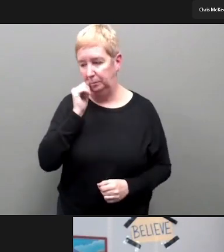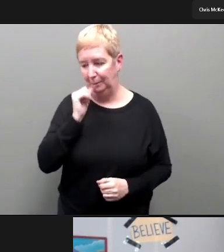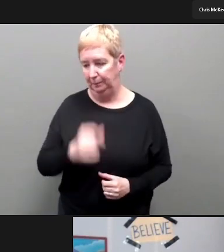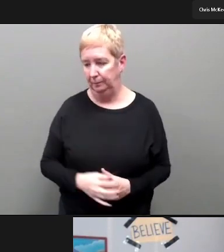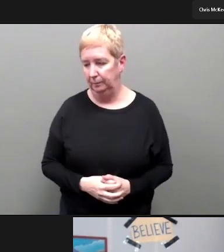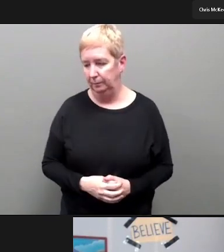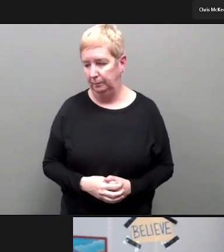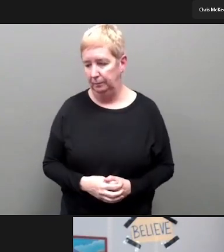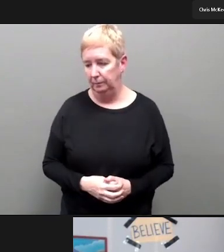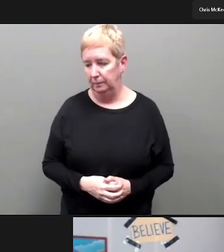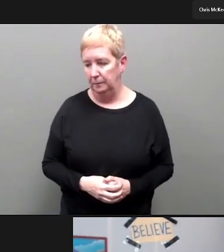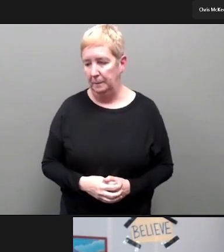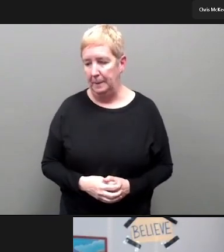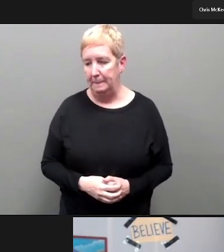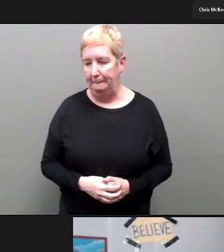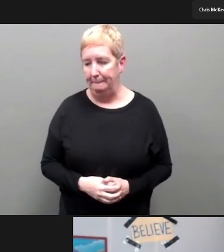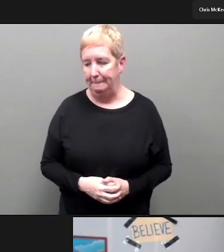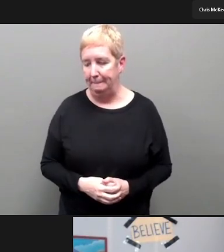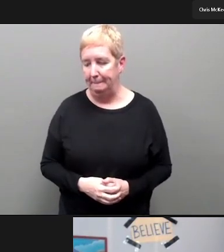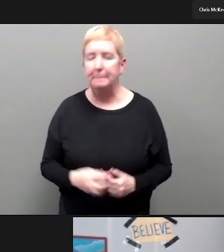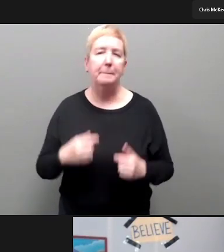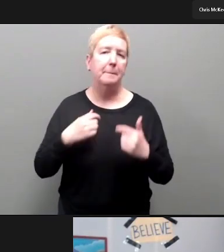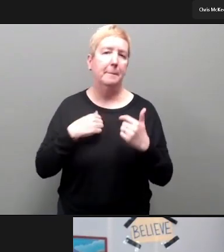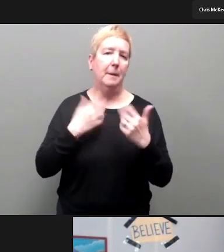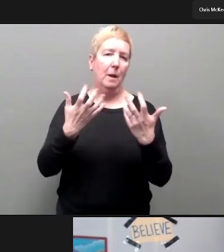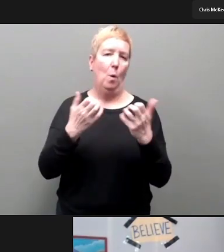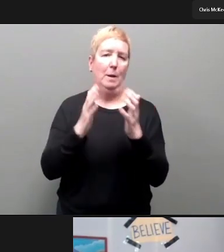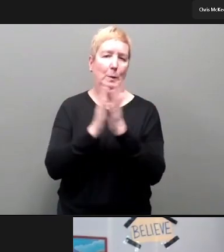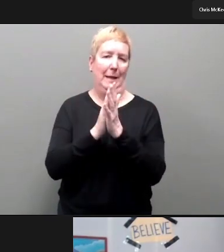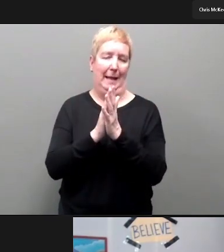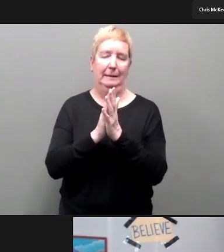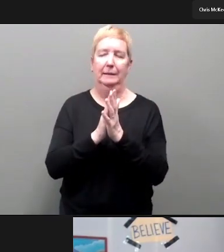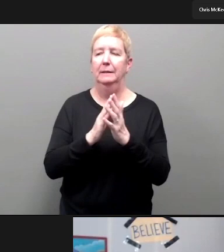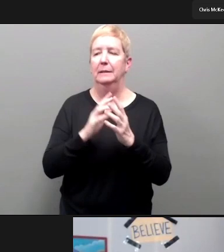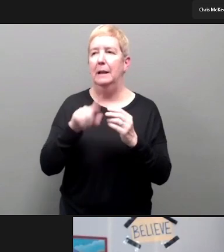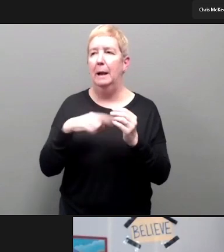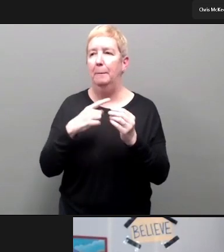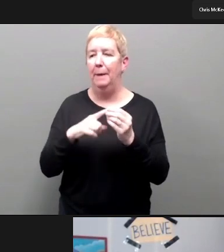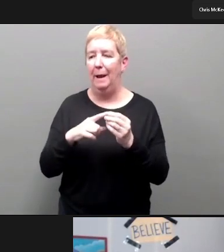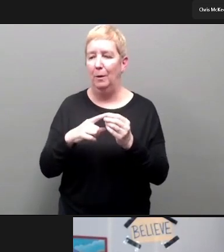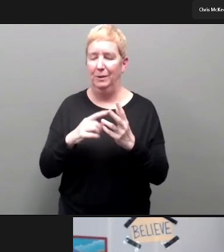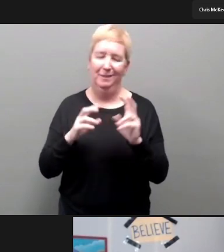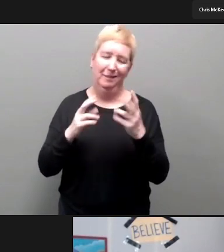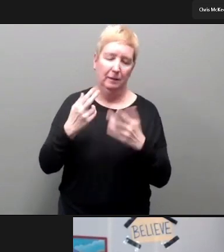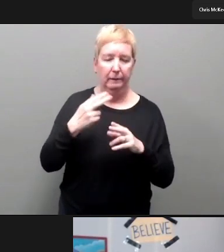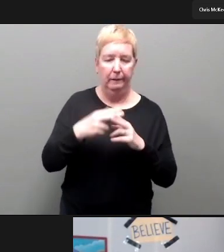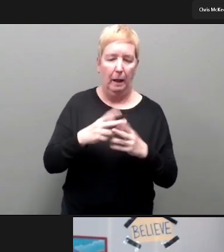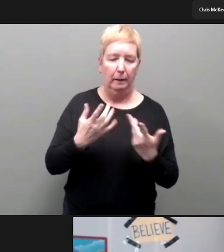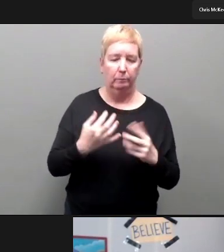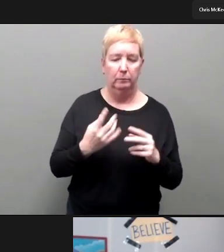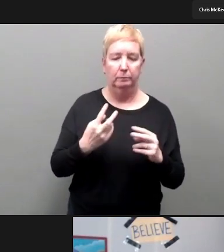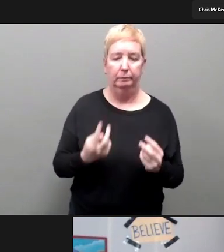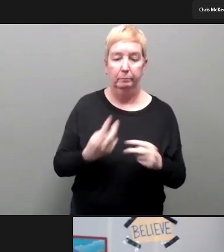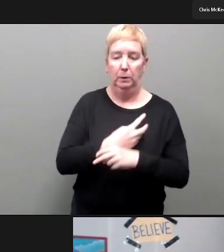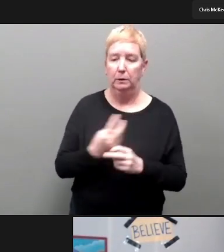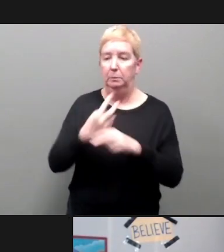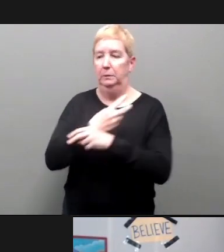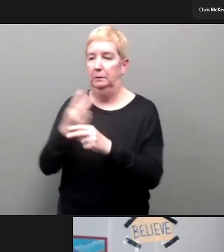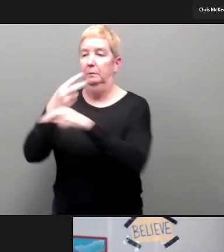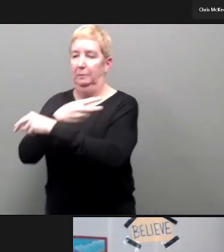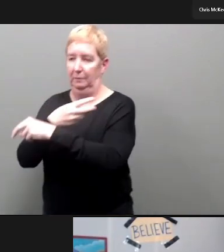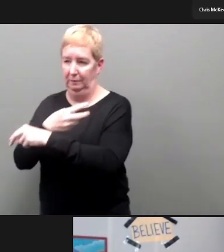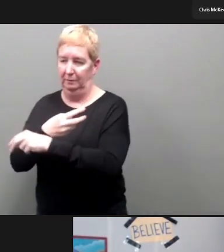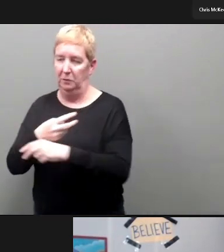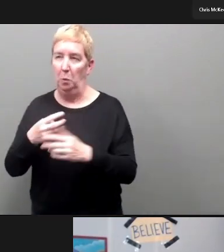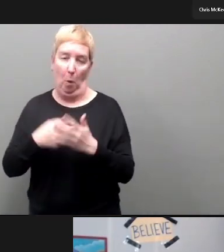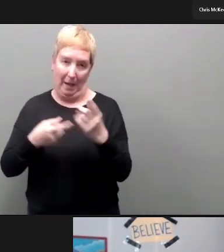ask a question related to kind of the multiplier effect. We remember the state, I